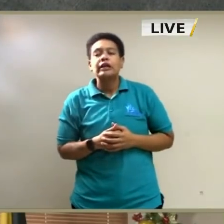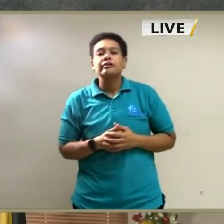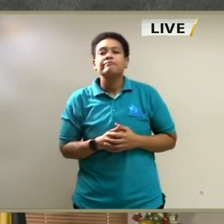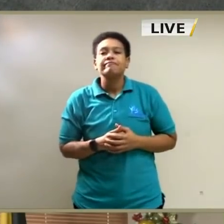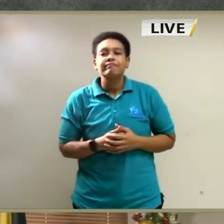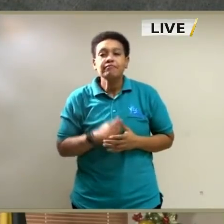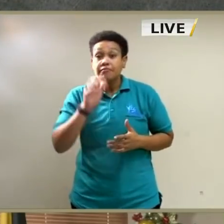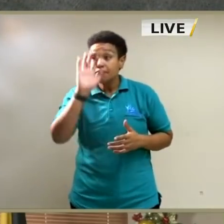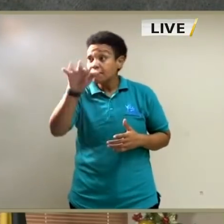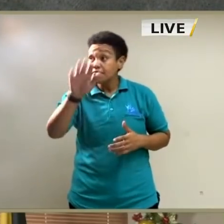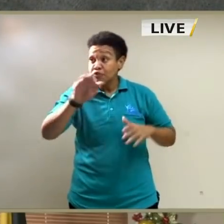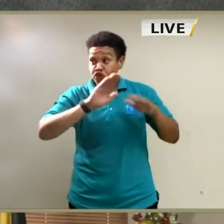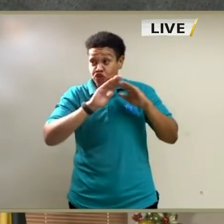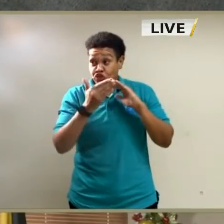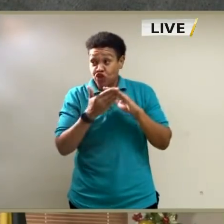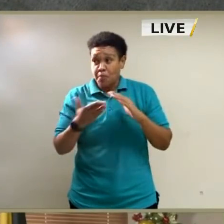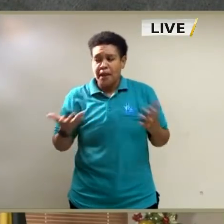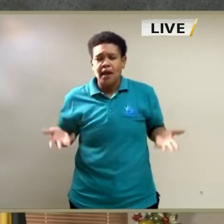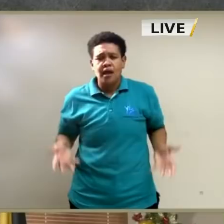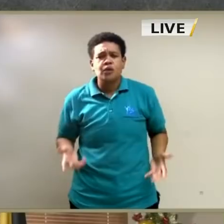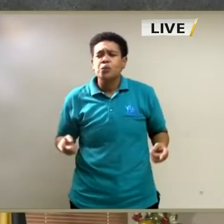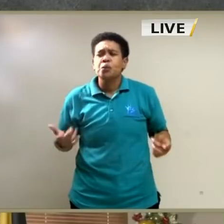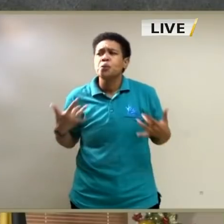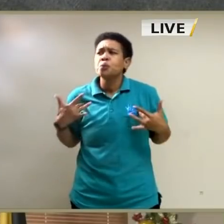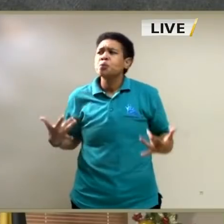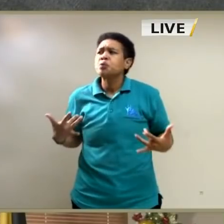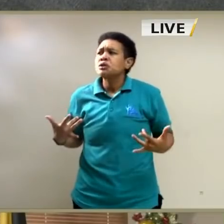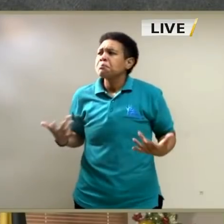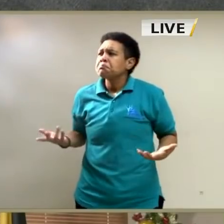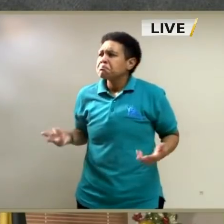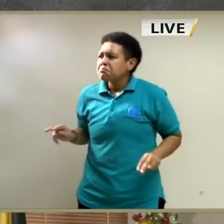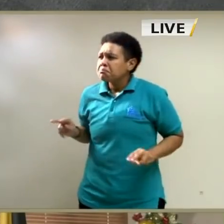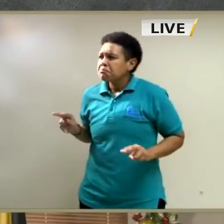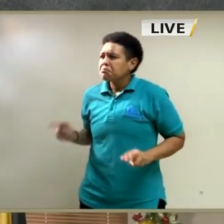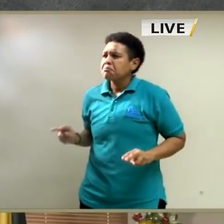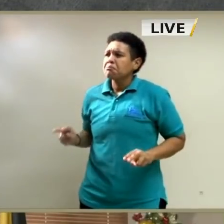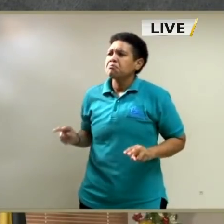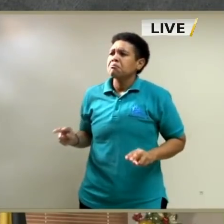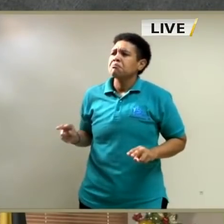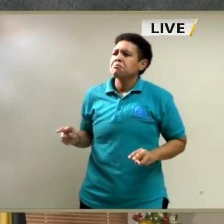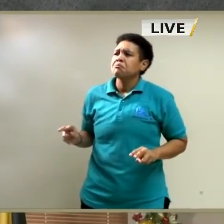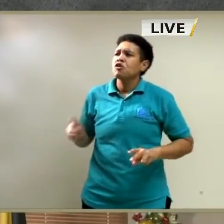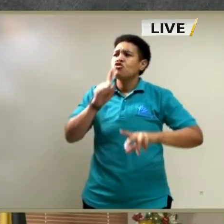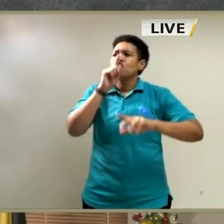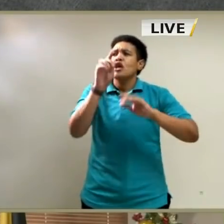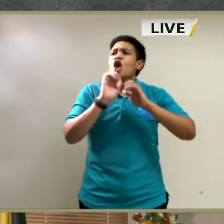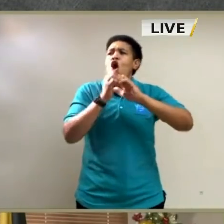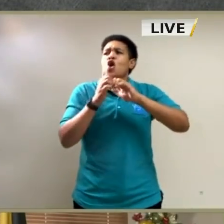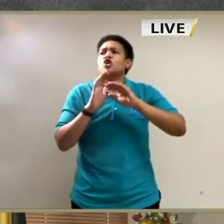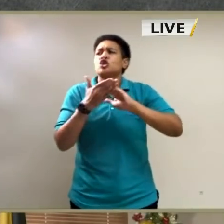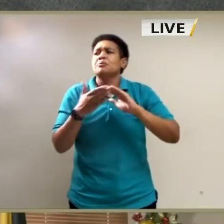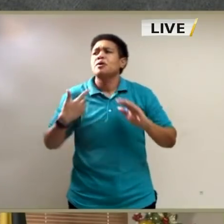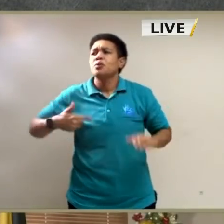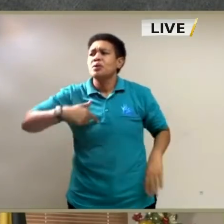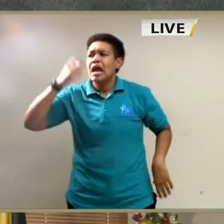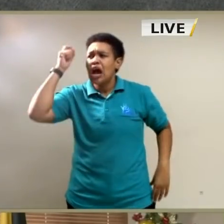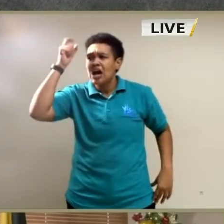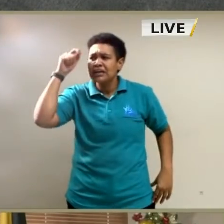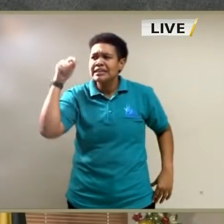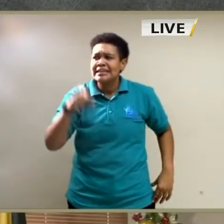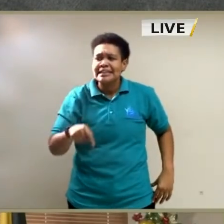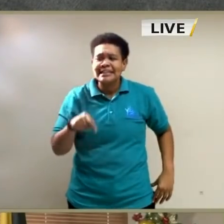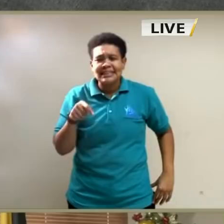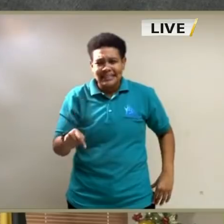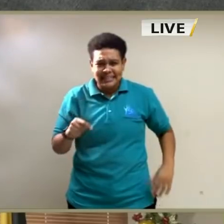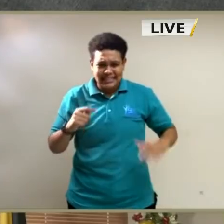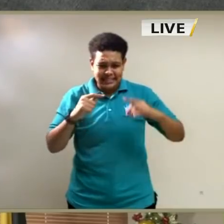So the Jamaican situation, and really how in Jamaica we understand these dynamics, how we perceive